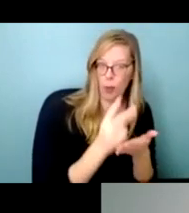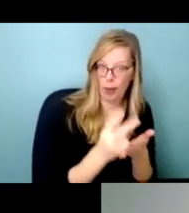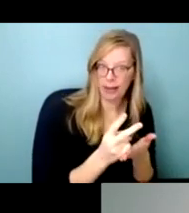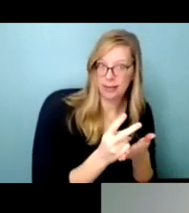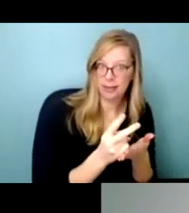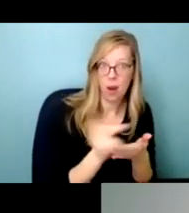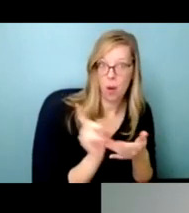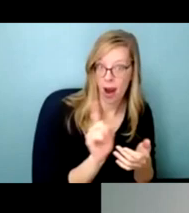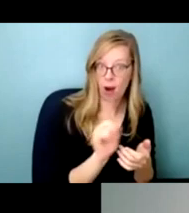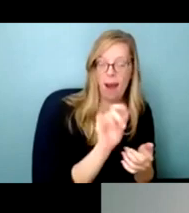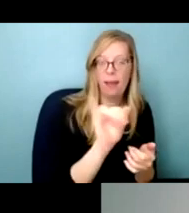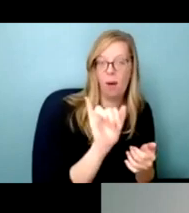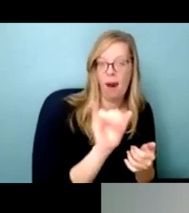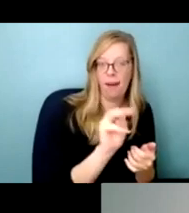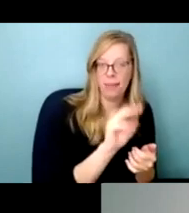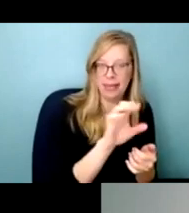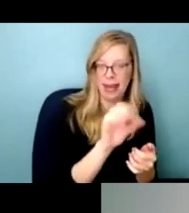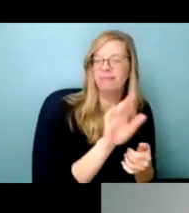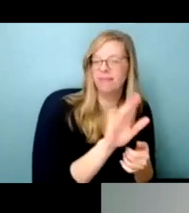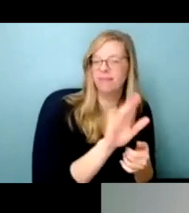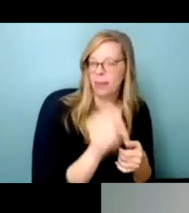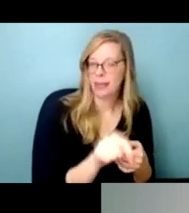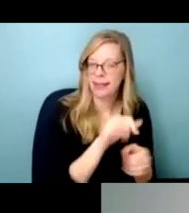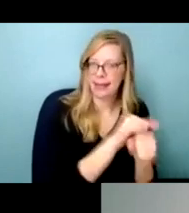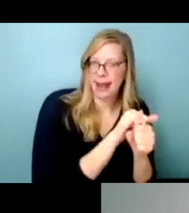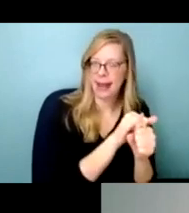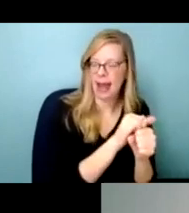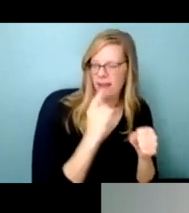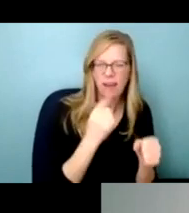Y, I guess a couple weeks